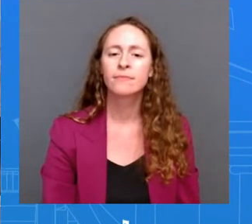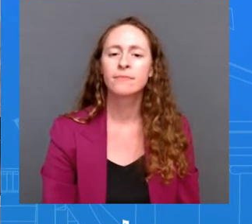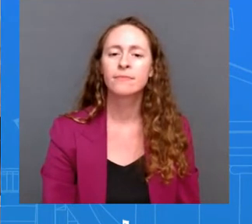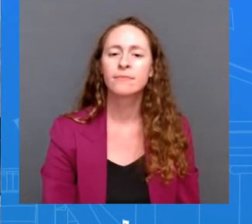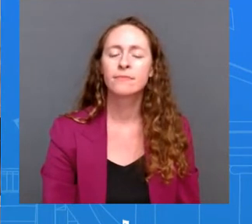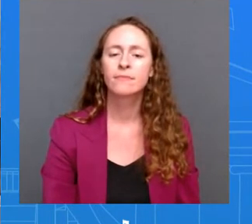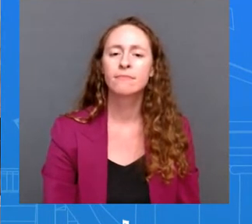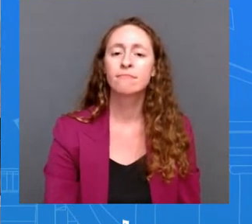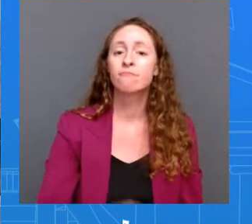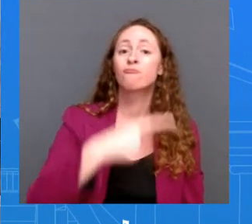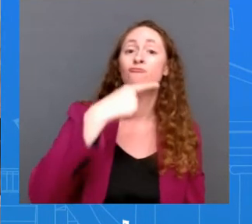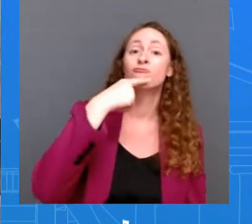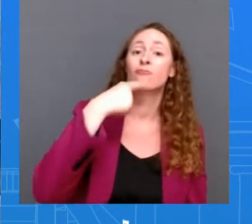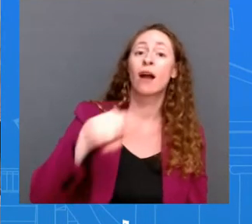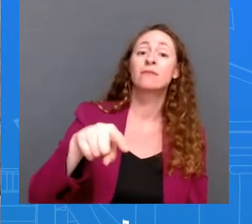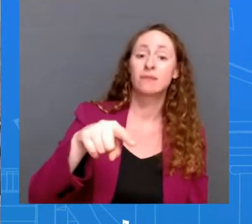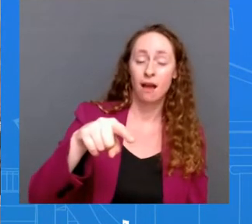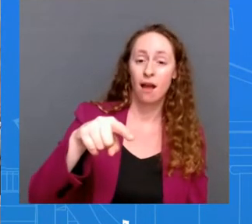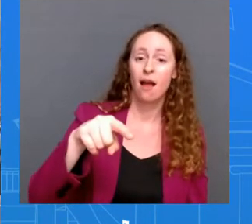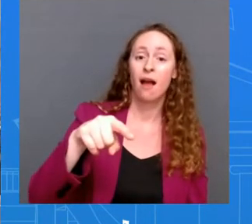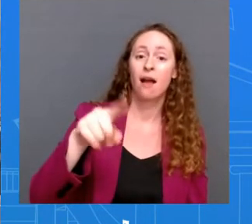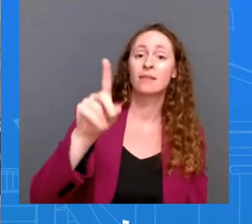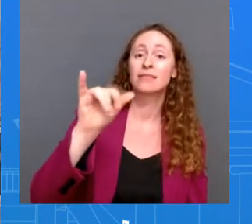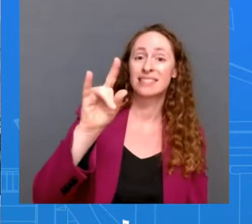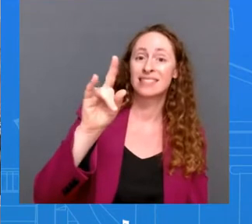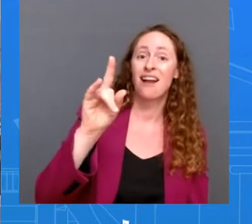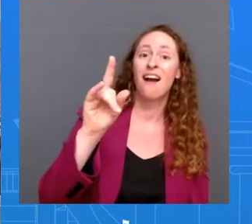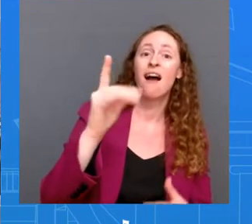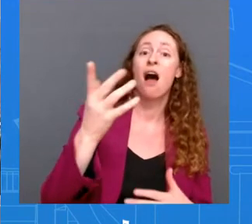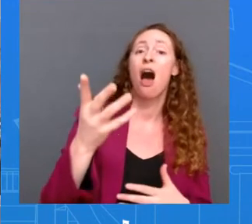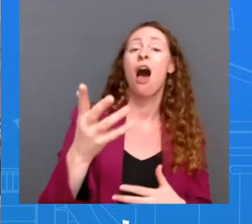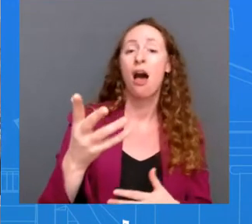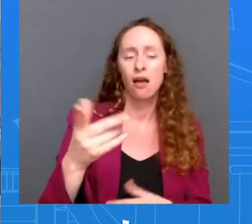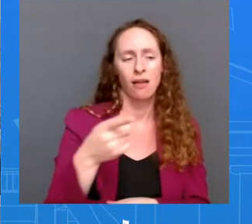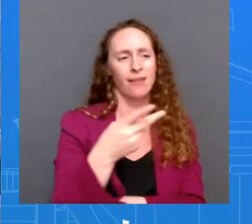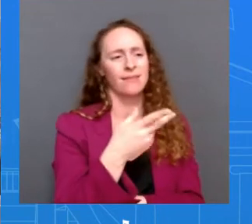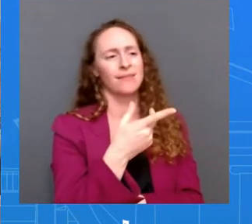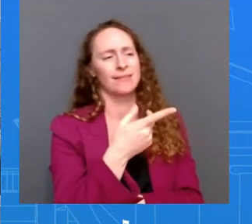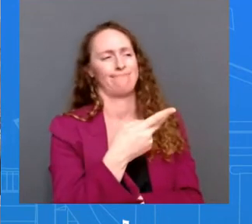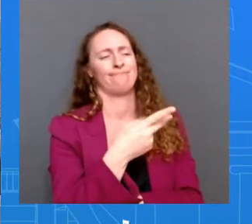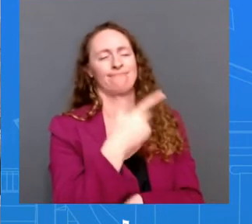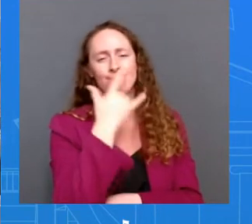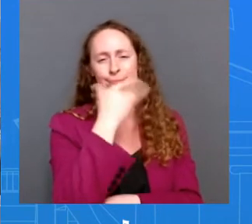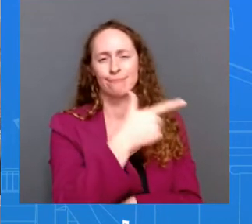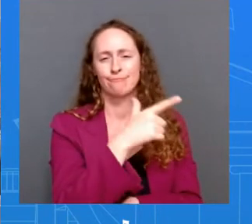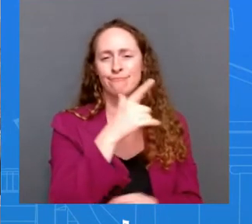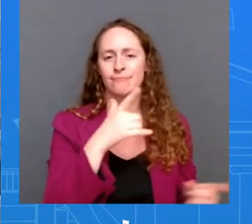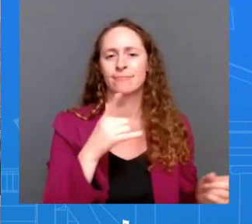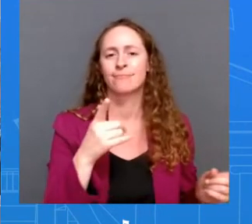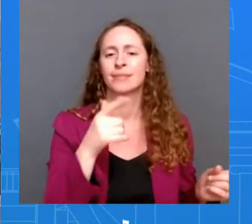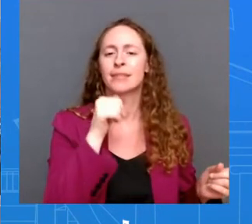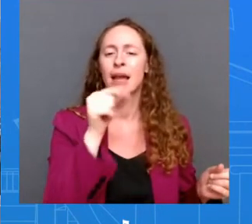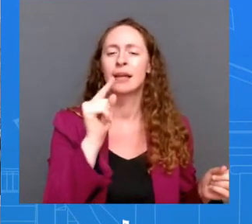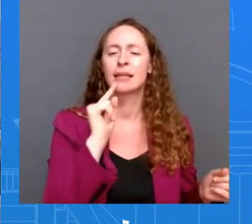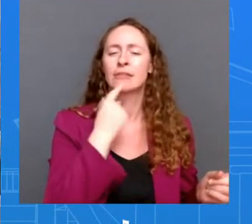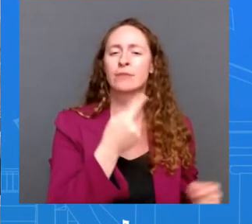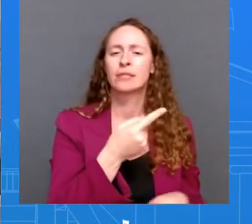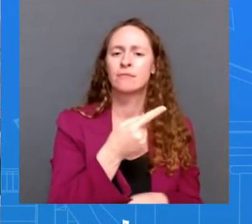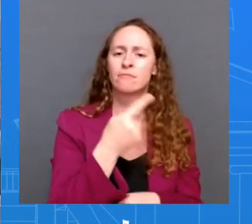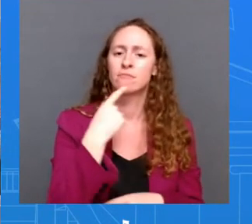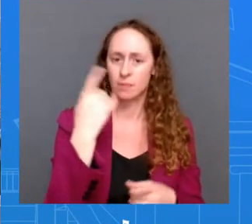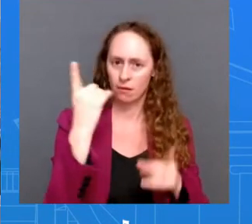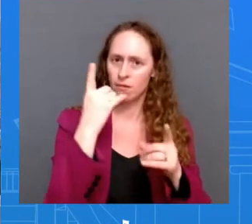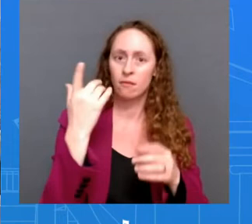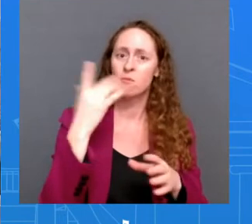involved their offer that the U.S. release a convicted Russian national who's being held in Germany, convicted of murder. Is